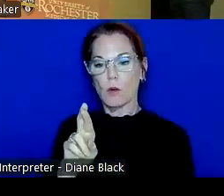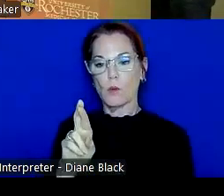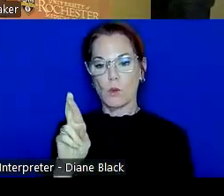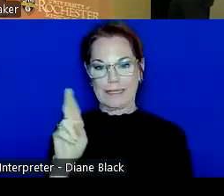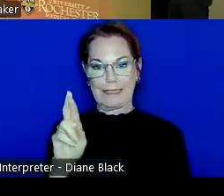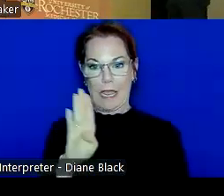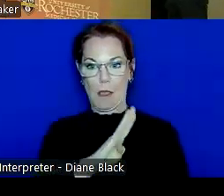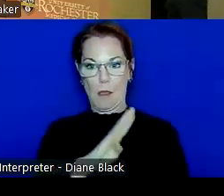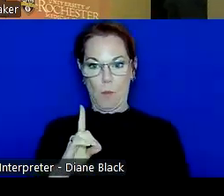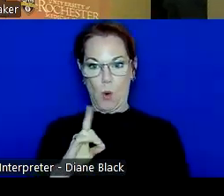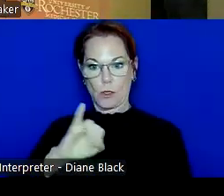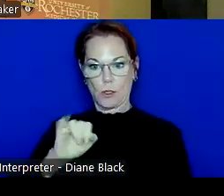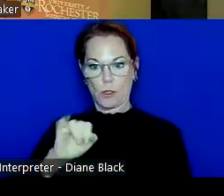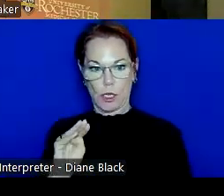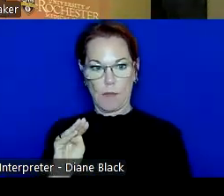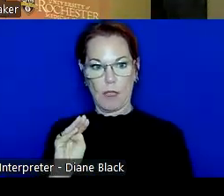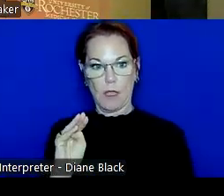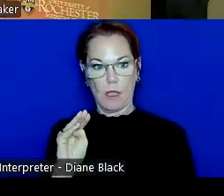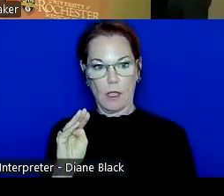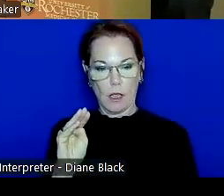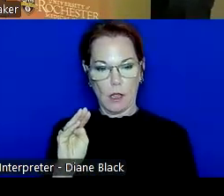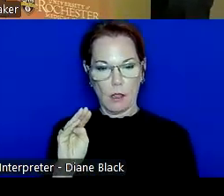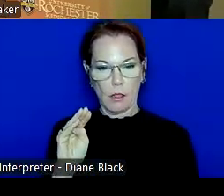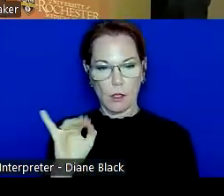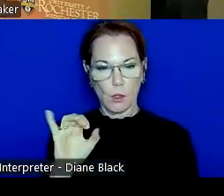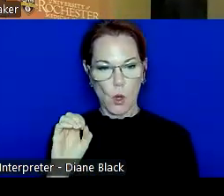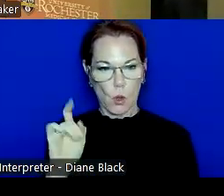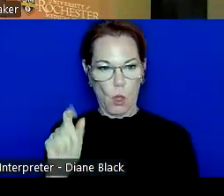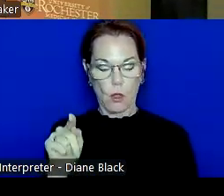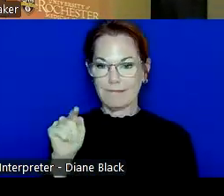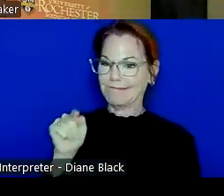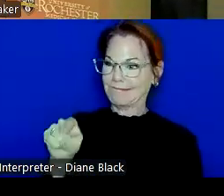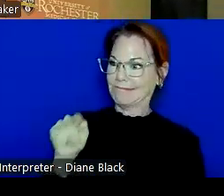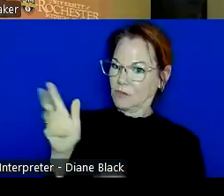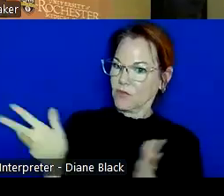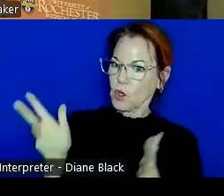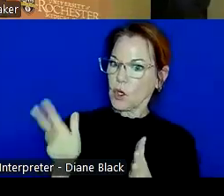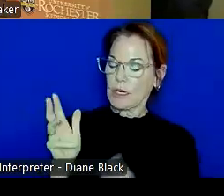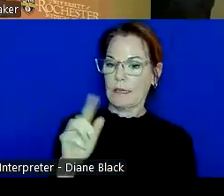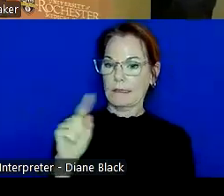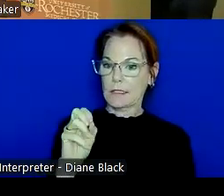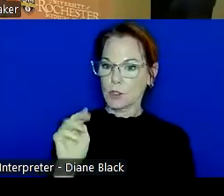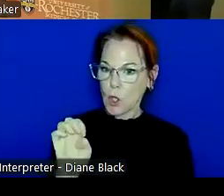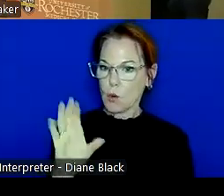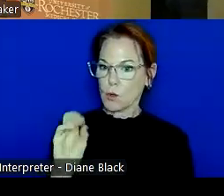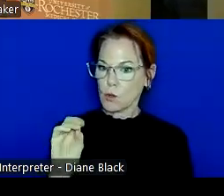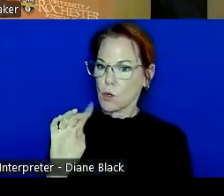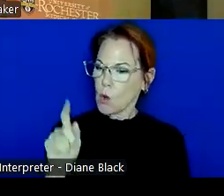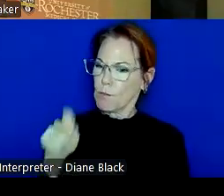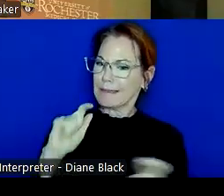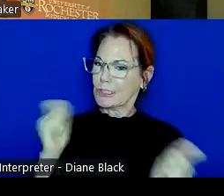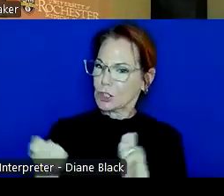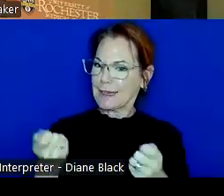actually publicly called that towns change their zoning codes to actually lower lot sizes, allow for more affordable